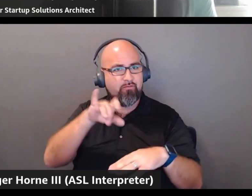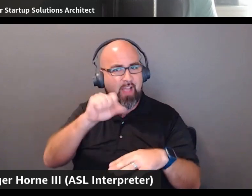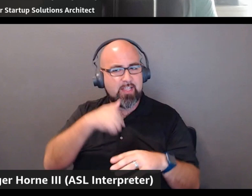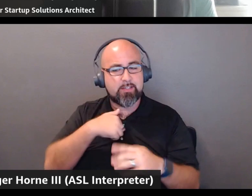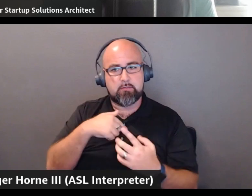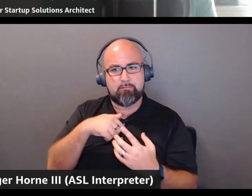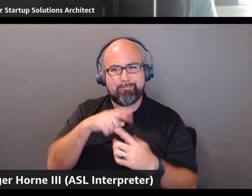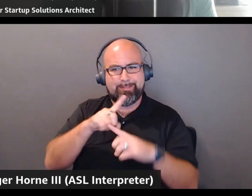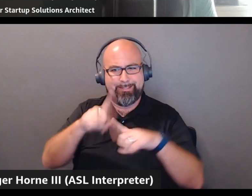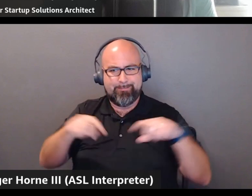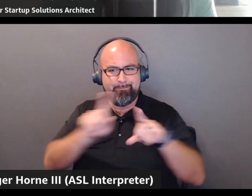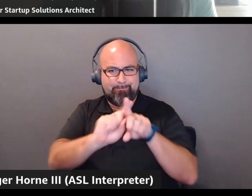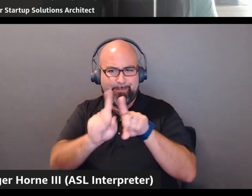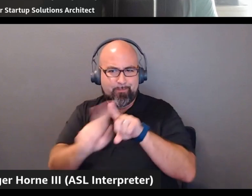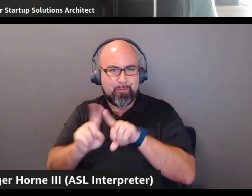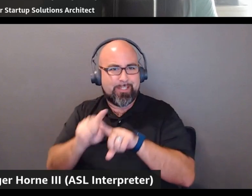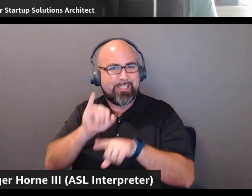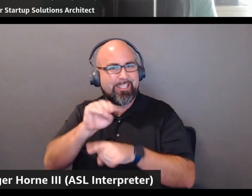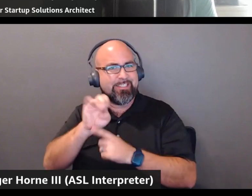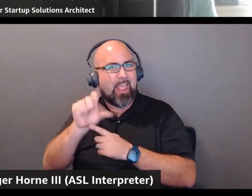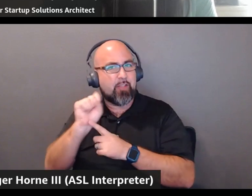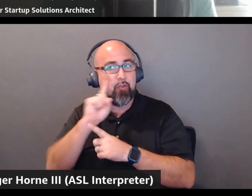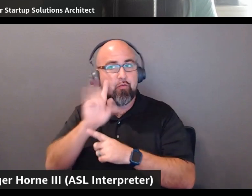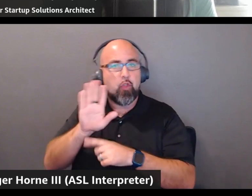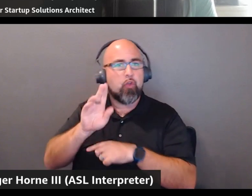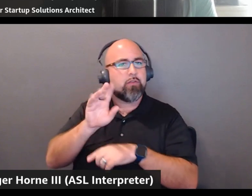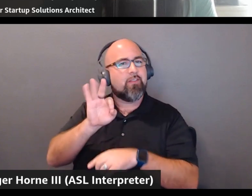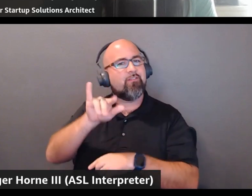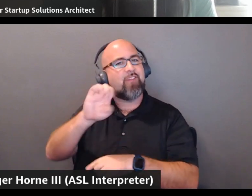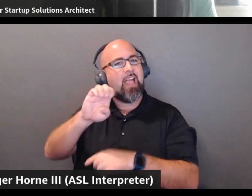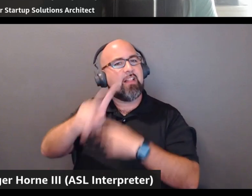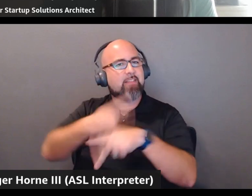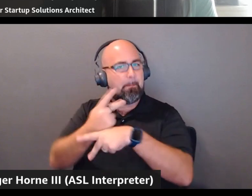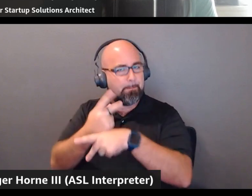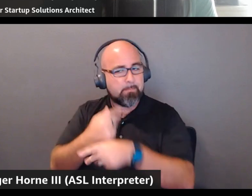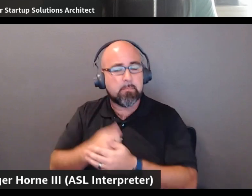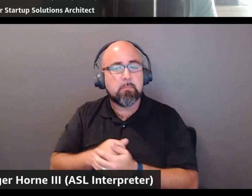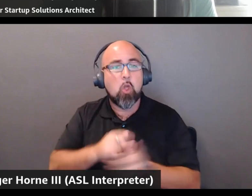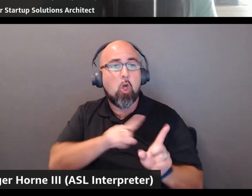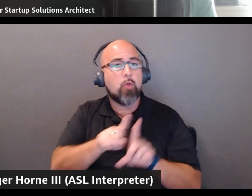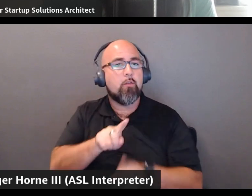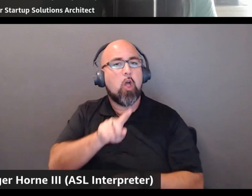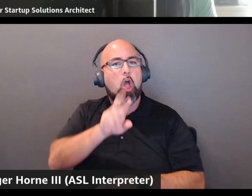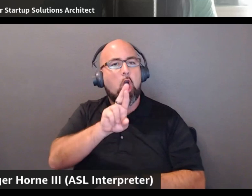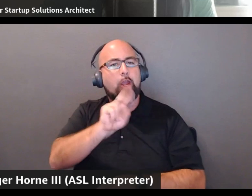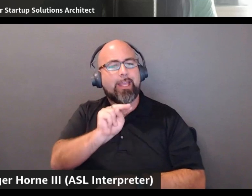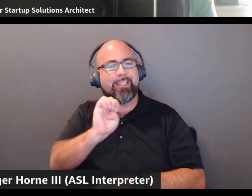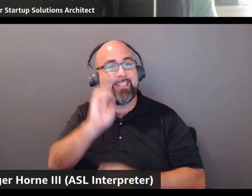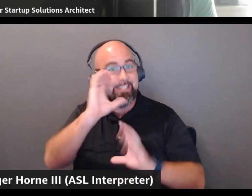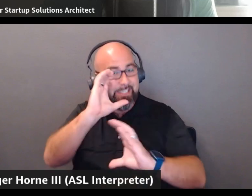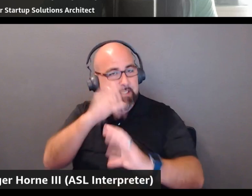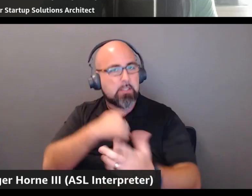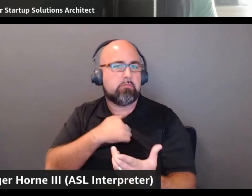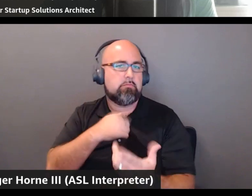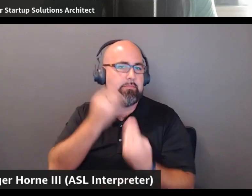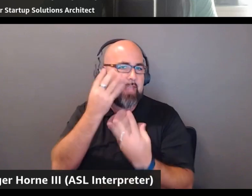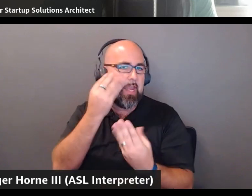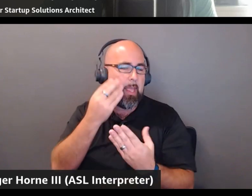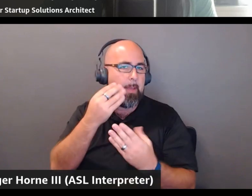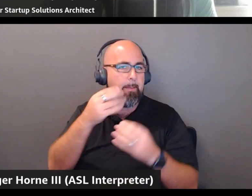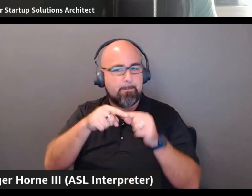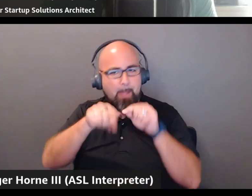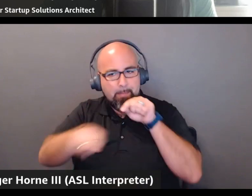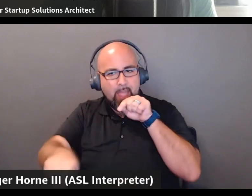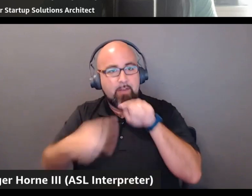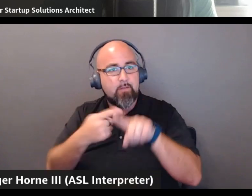indels for those file types. We also have RNA-seq data pipeline from NF Core. This